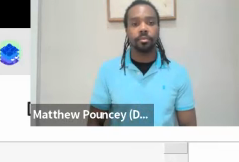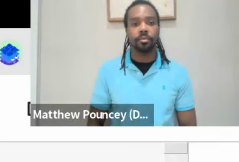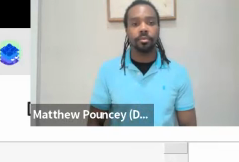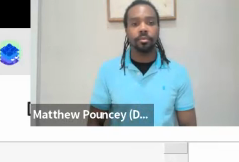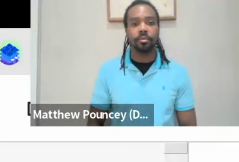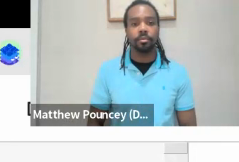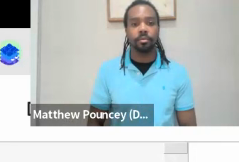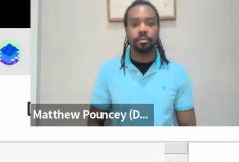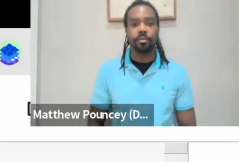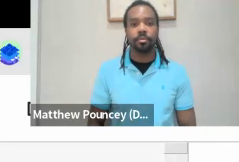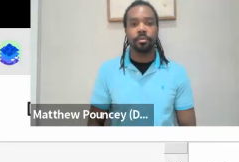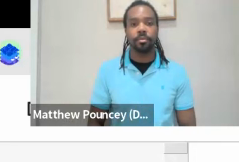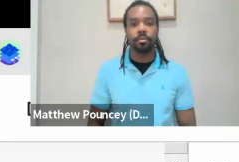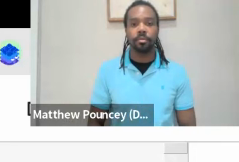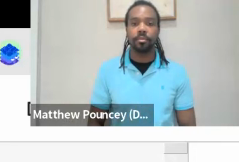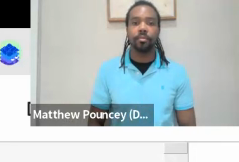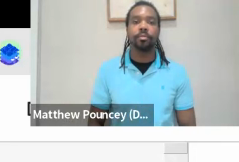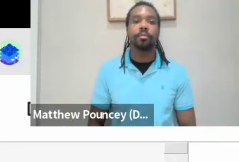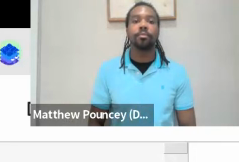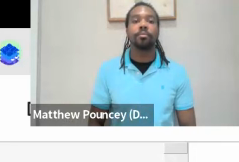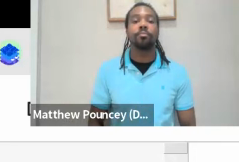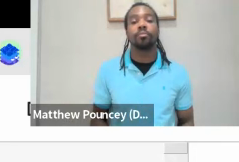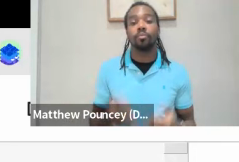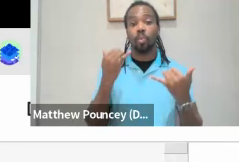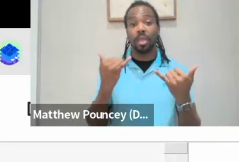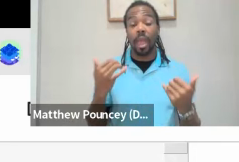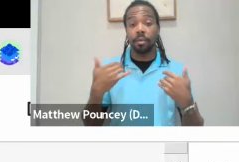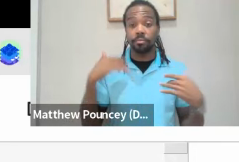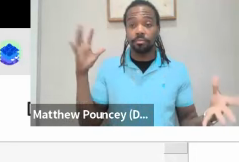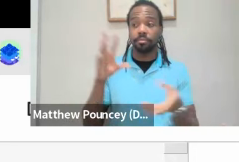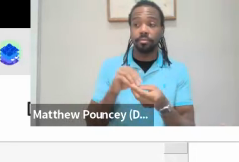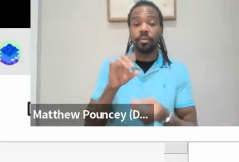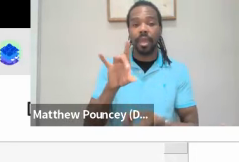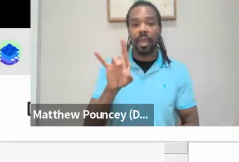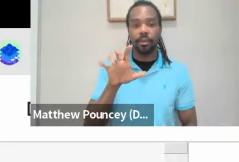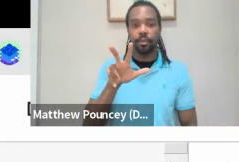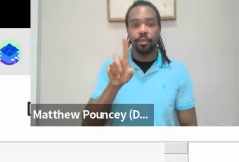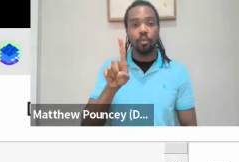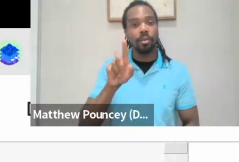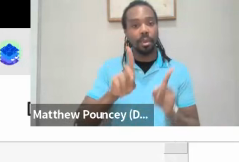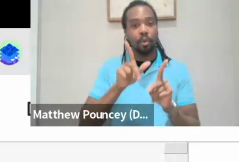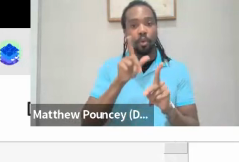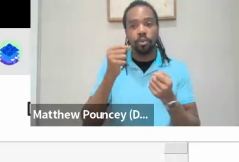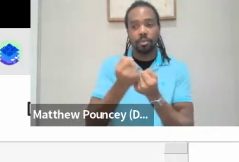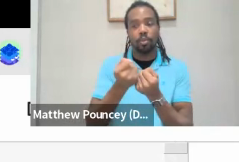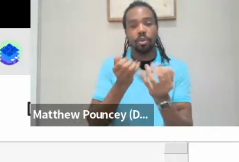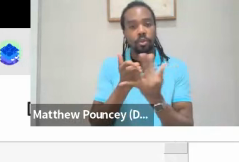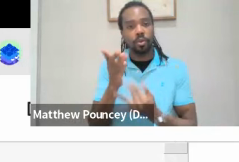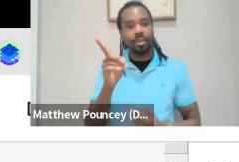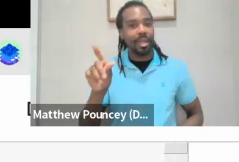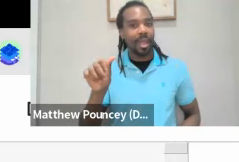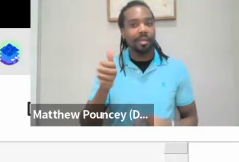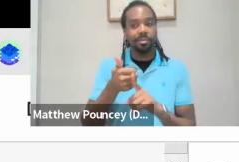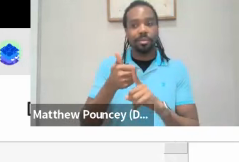To date, we have had 831 people supported by DDA who have contracted